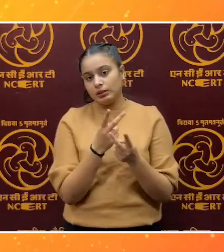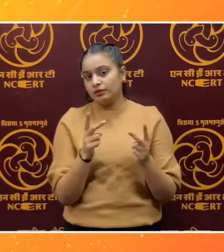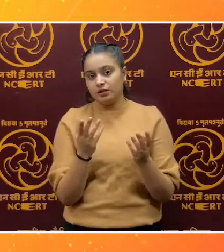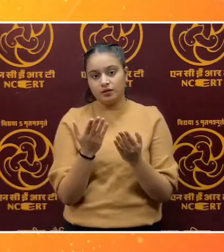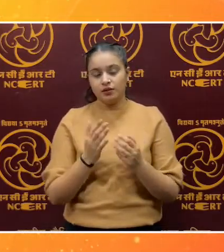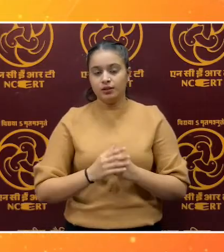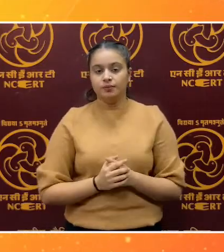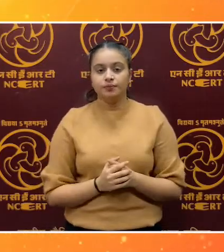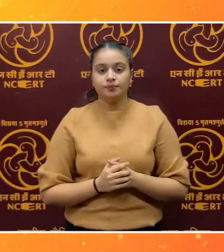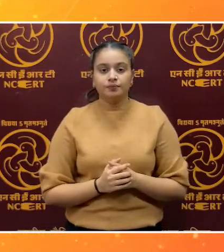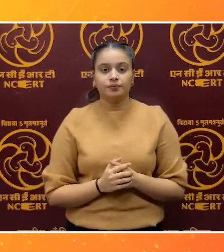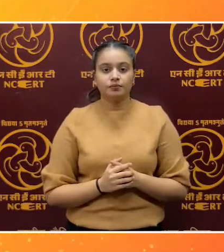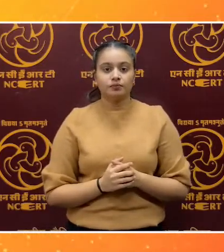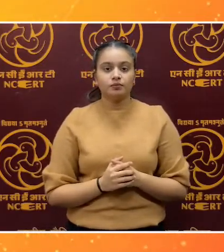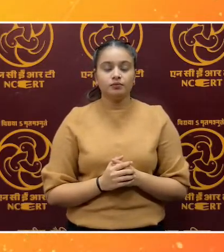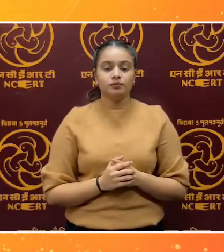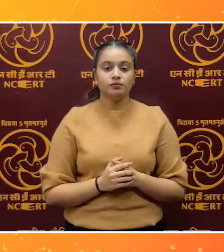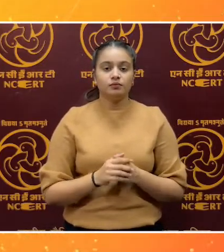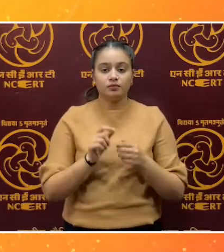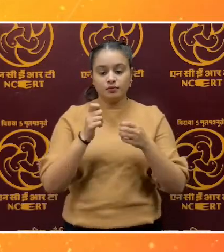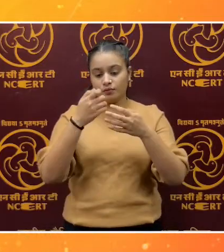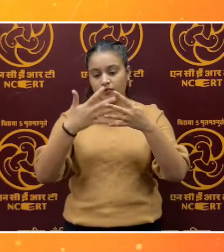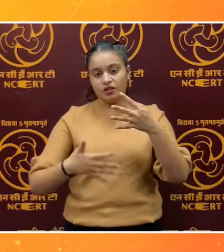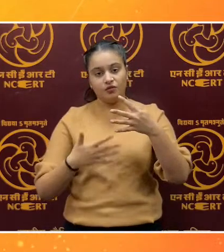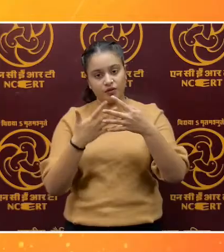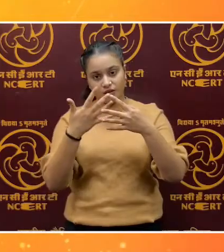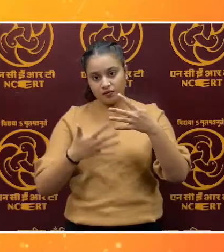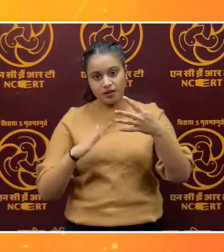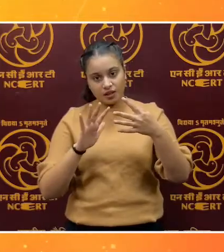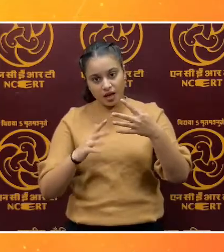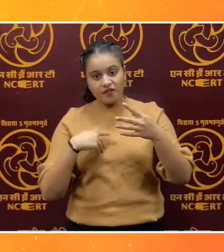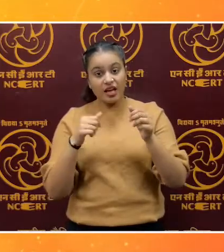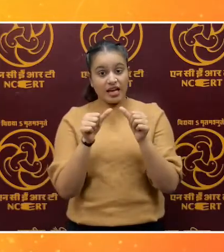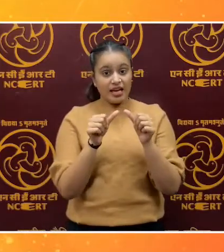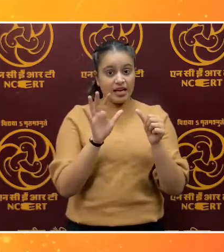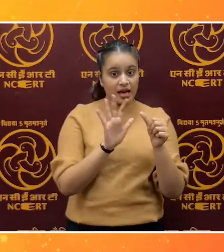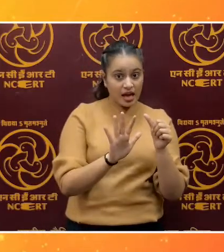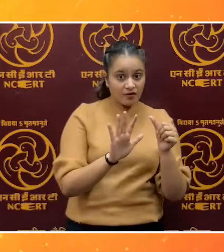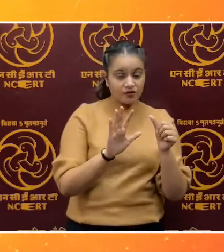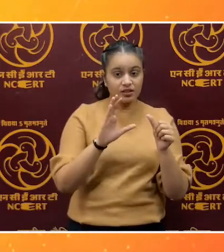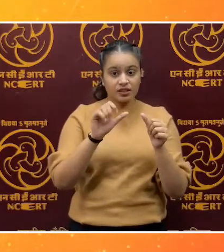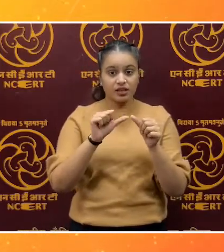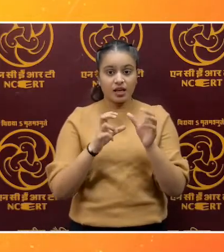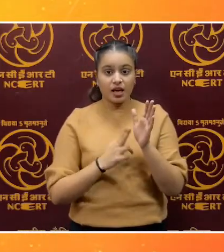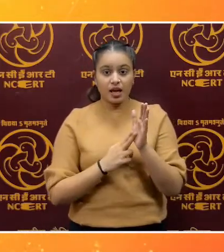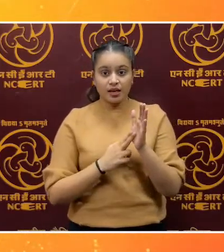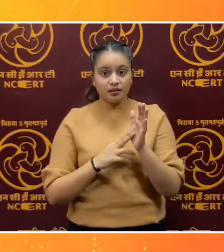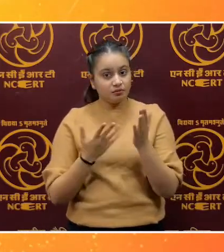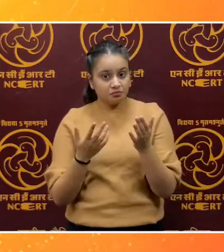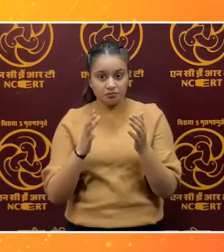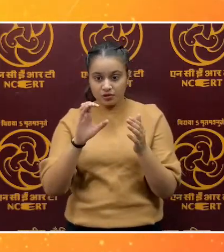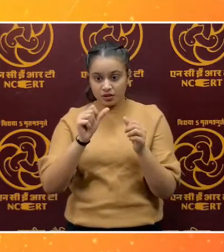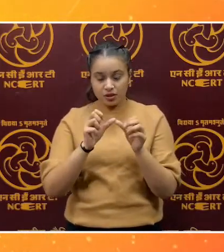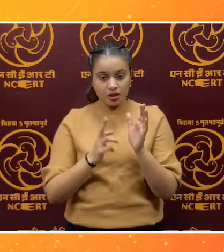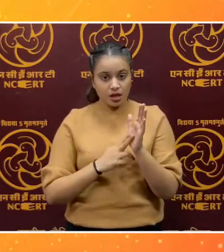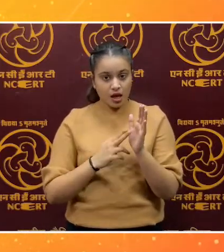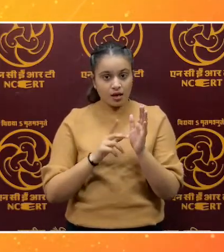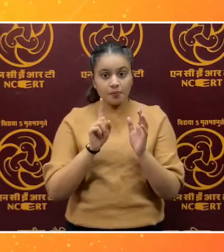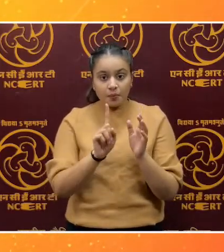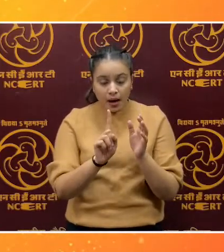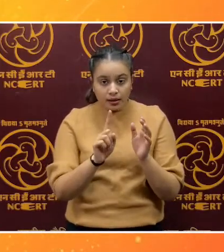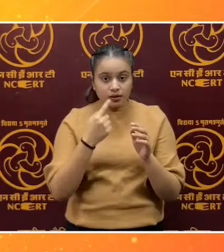bail, fail, cane, because A is there, otherwise CAN is can, when we have one vowel.